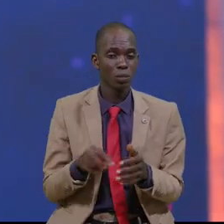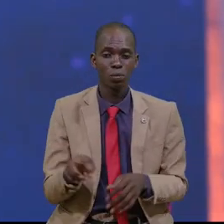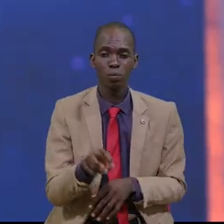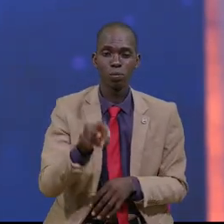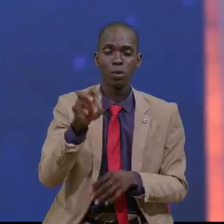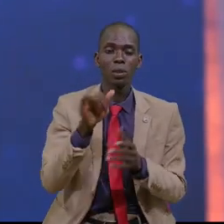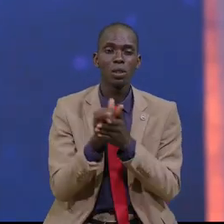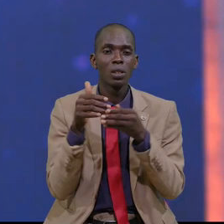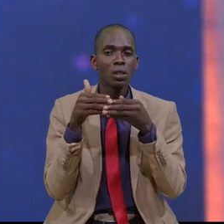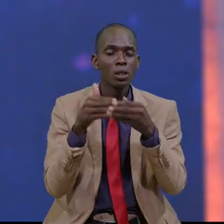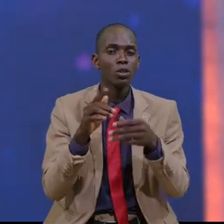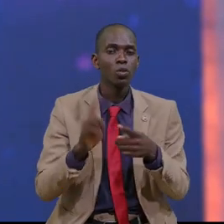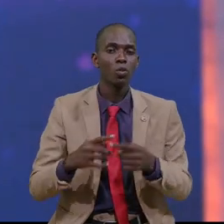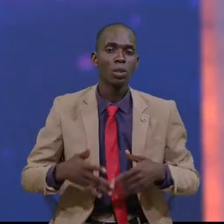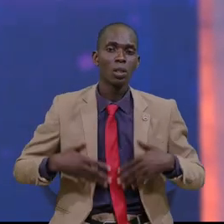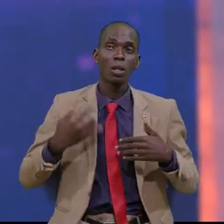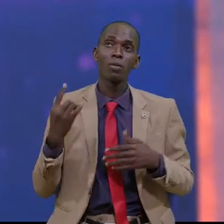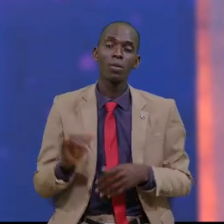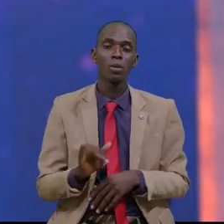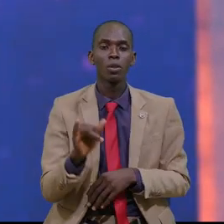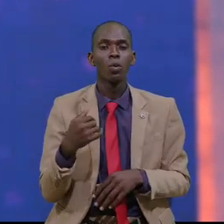life everlasting. We don't get